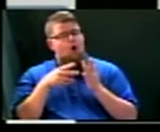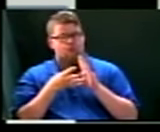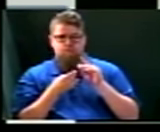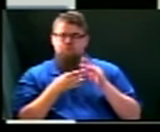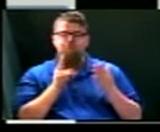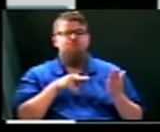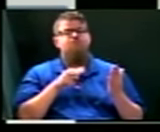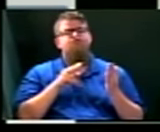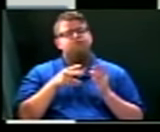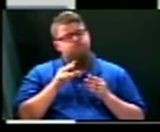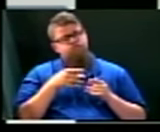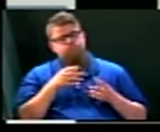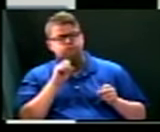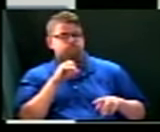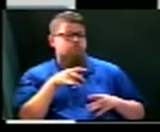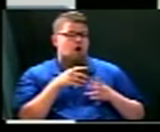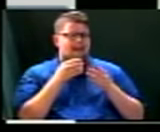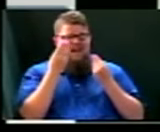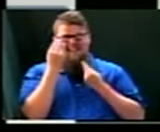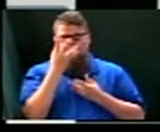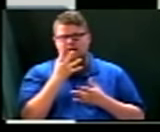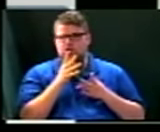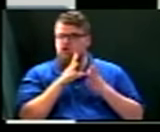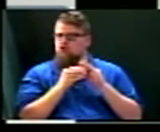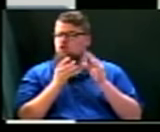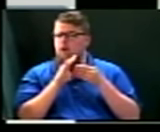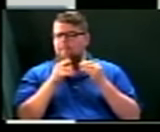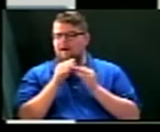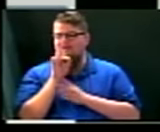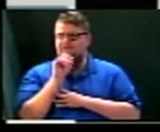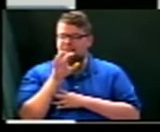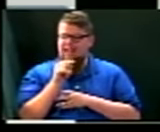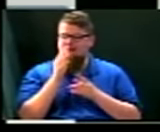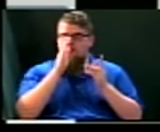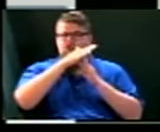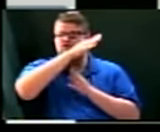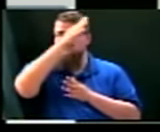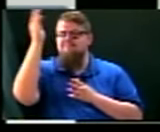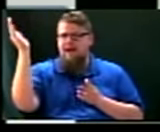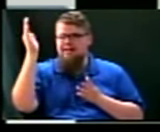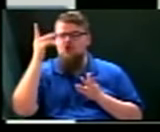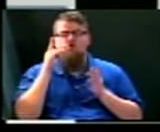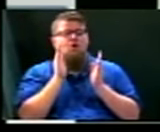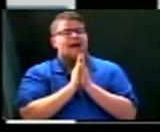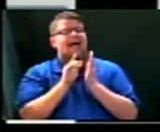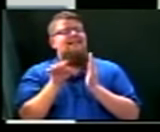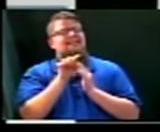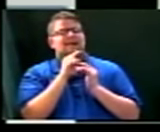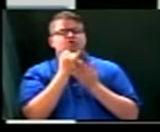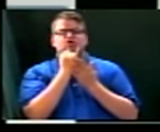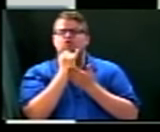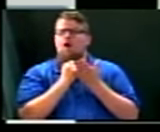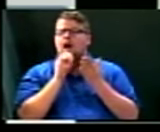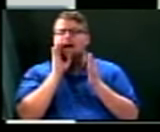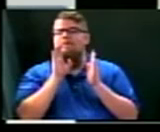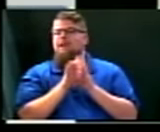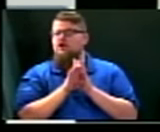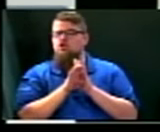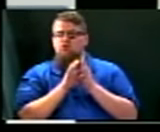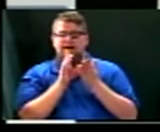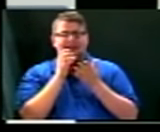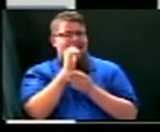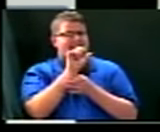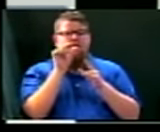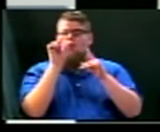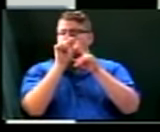an informational story that gave facts about space, and I asked them to draw a picture and write any words